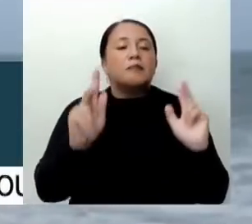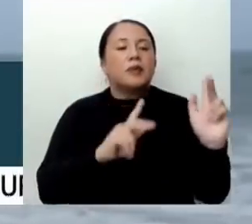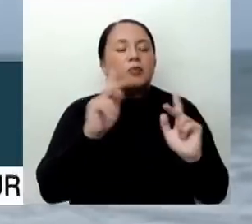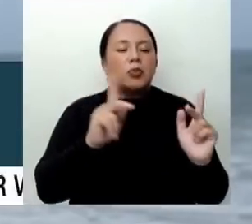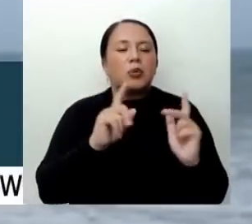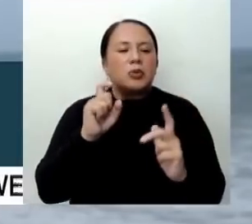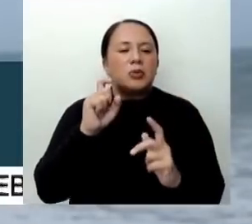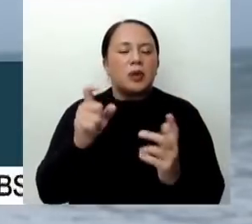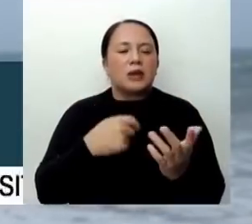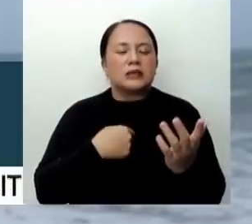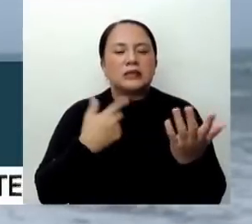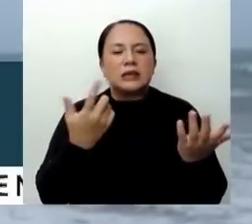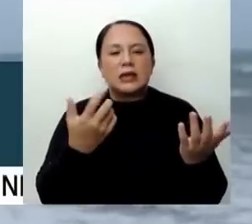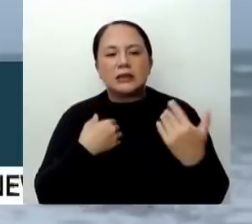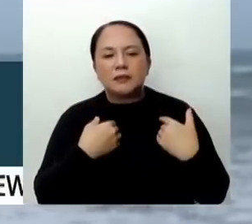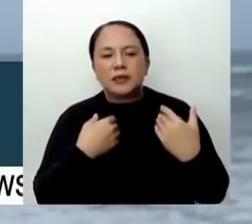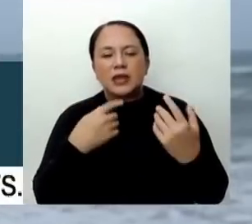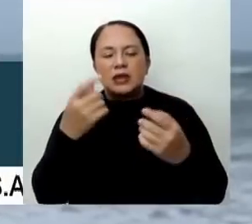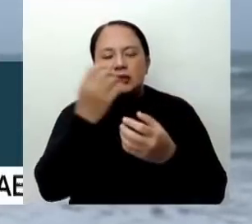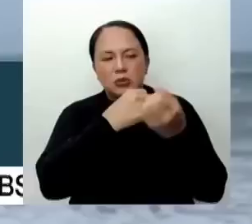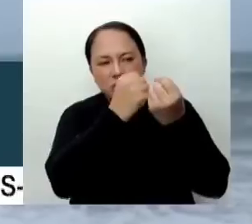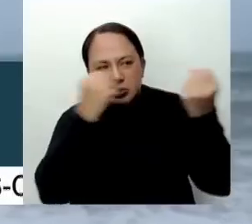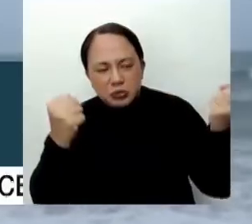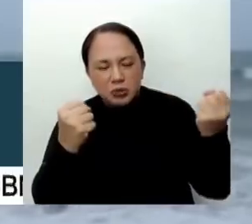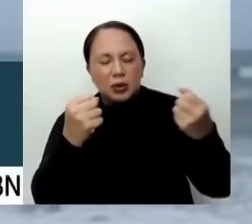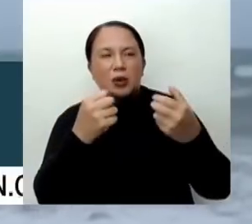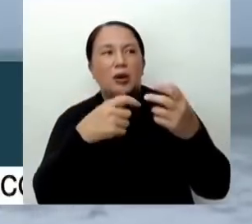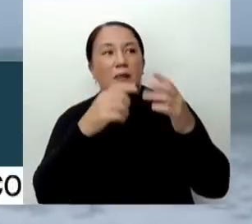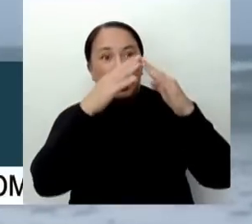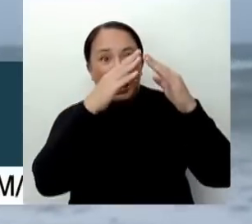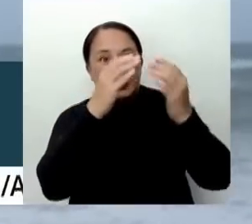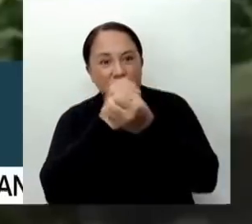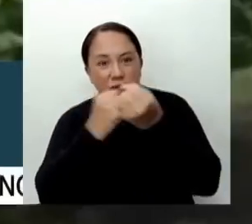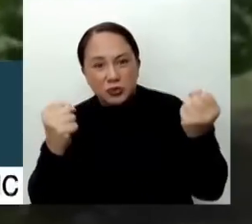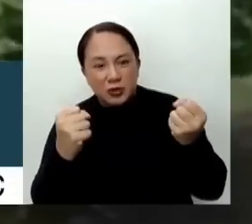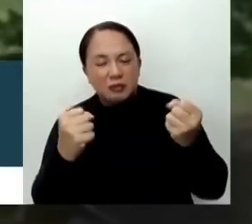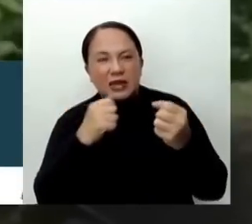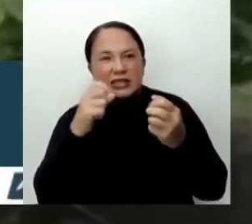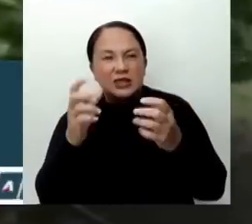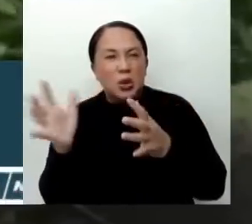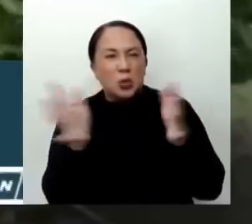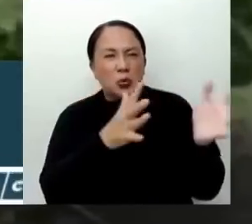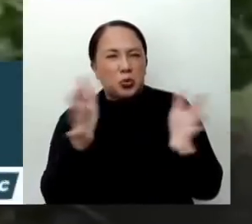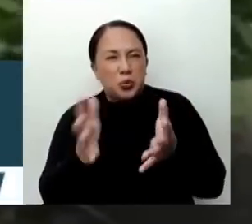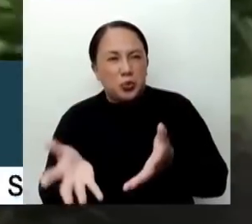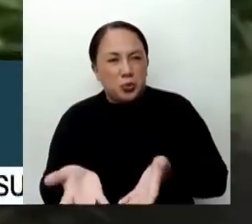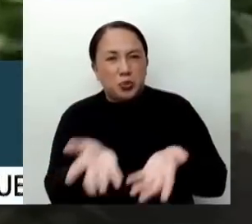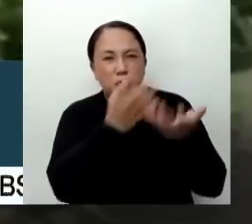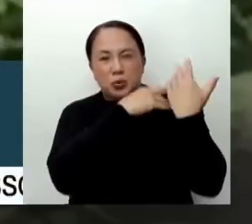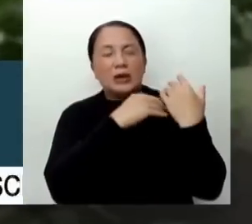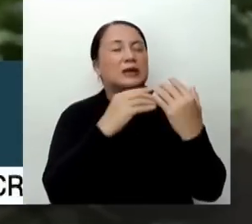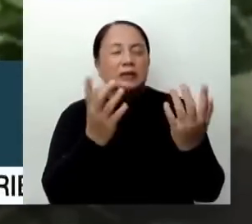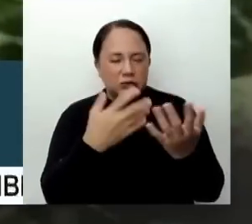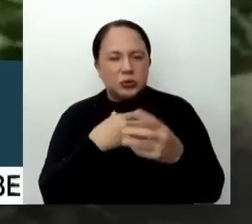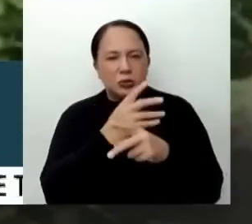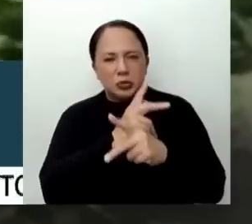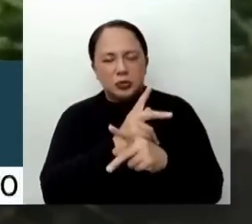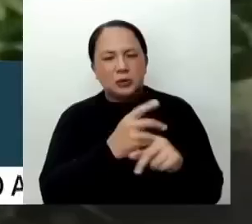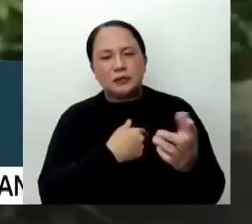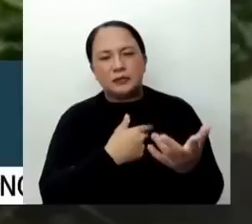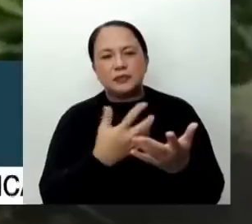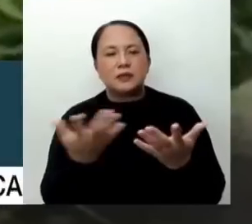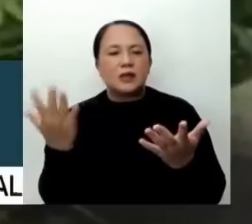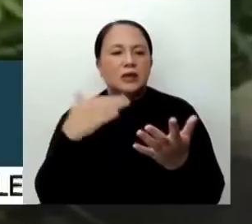tie down the roofs of their houses so that they will not be blown away by the strong winds that continue to batter this town, while